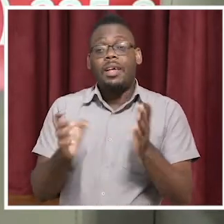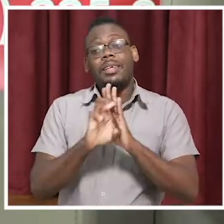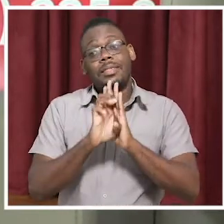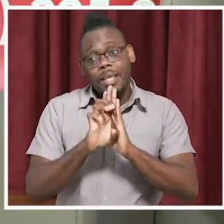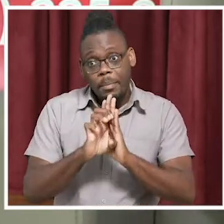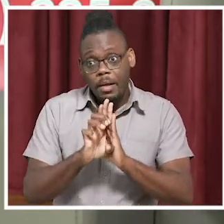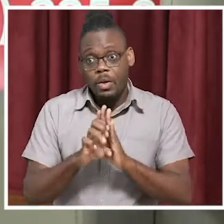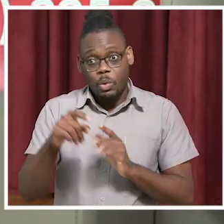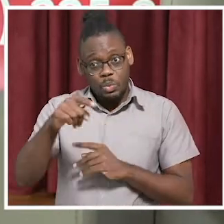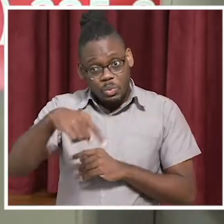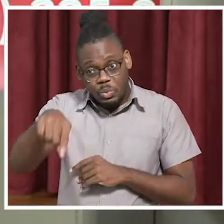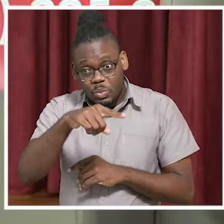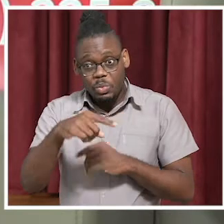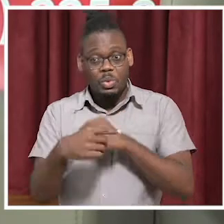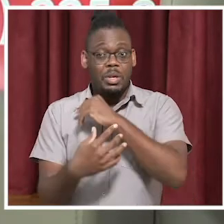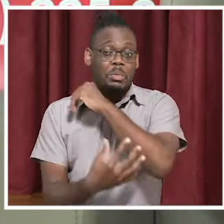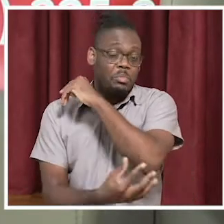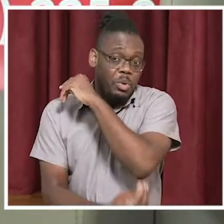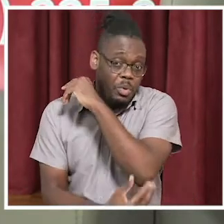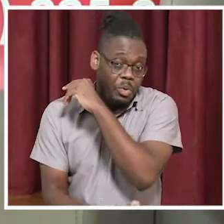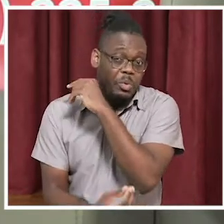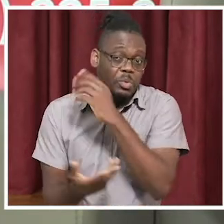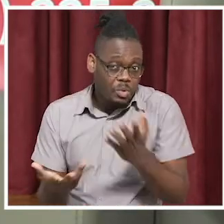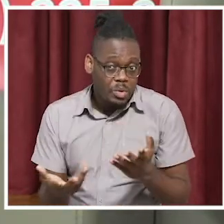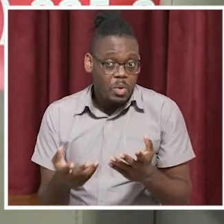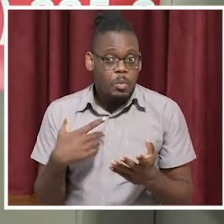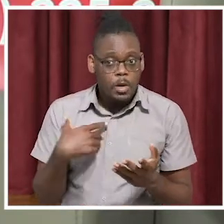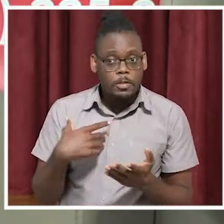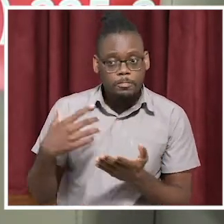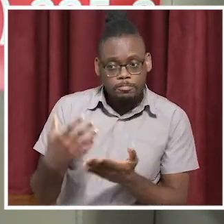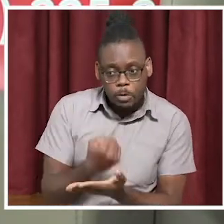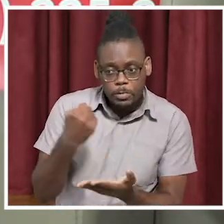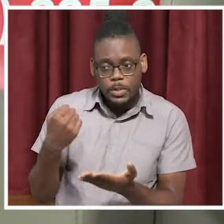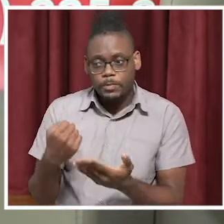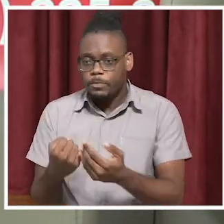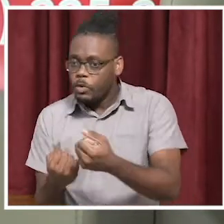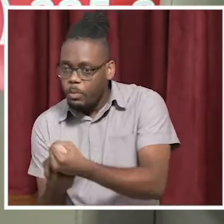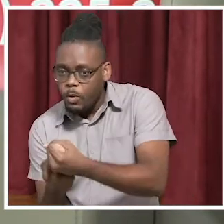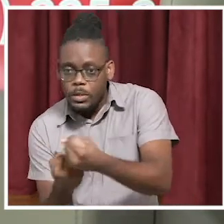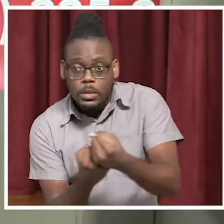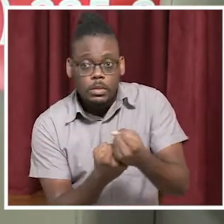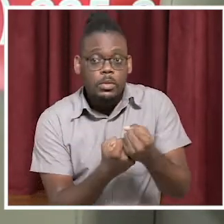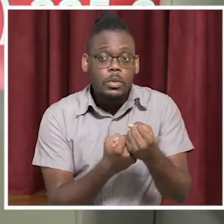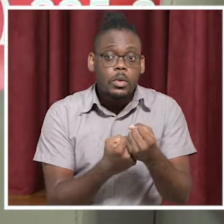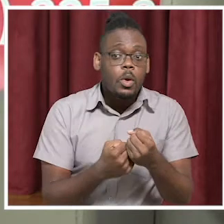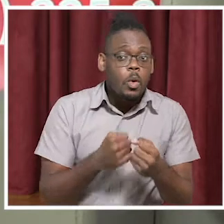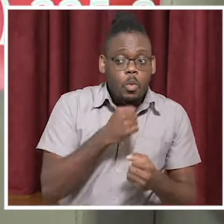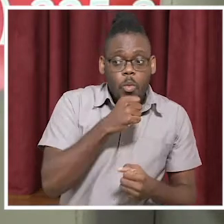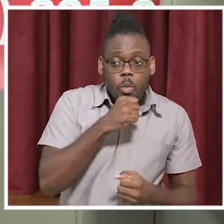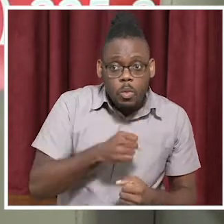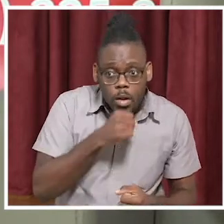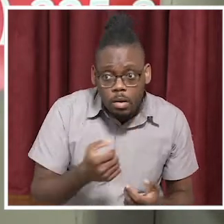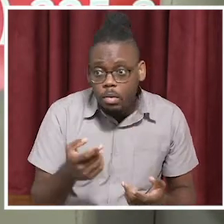current situation. So we really seek to treat with the elderly, single-parent households, those who are